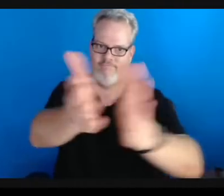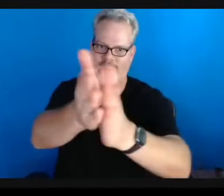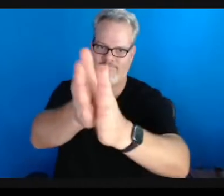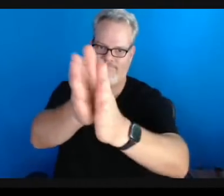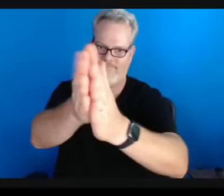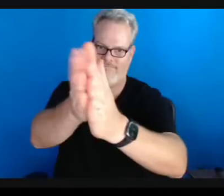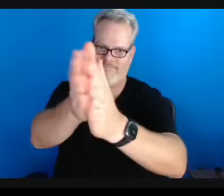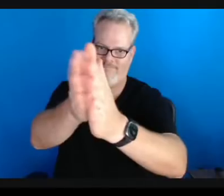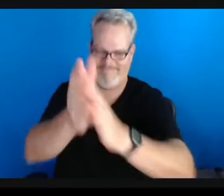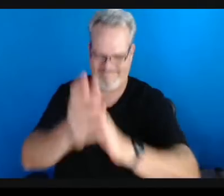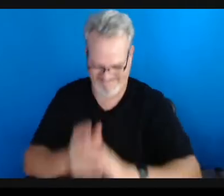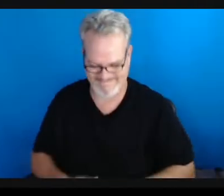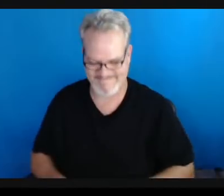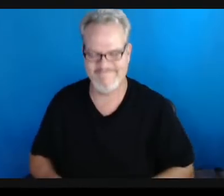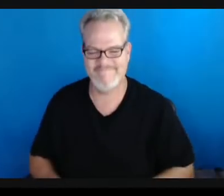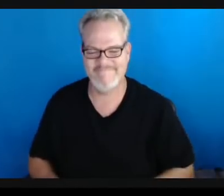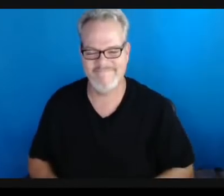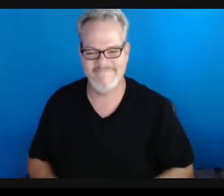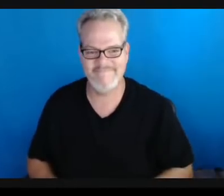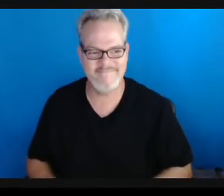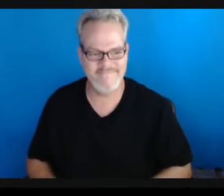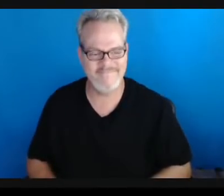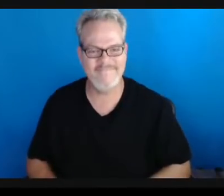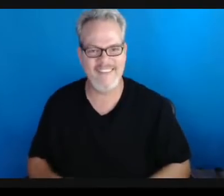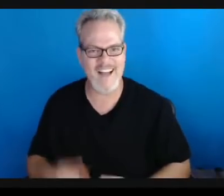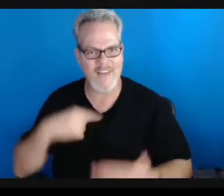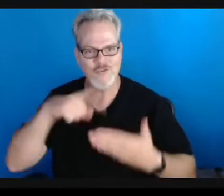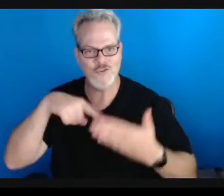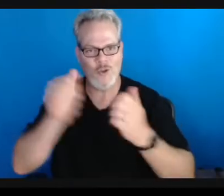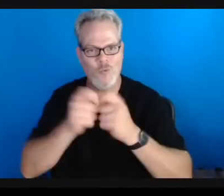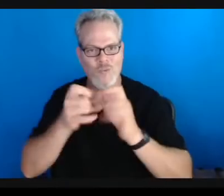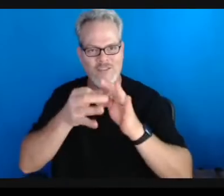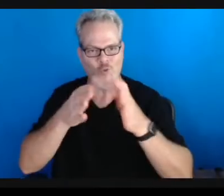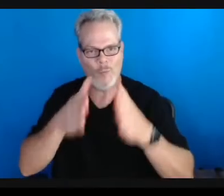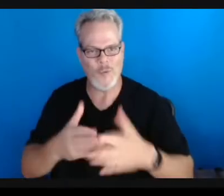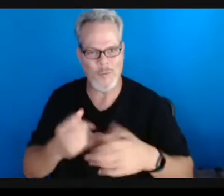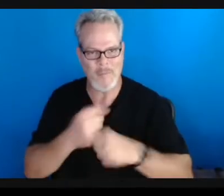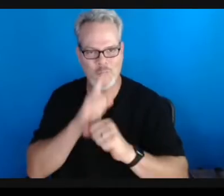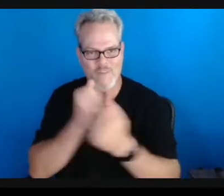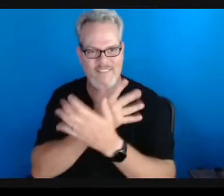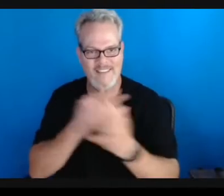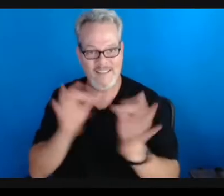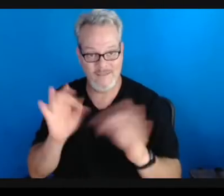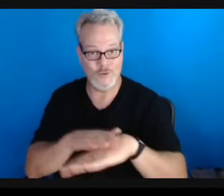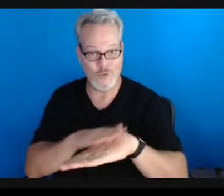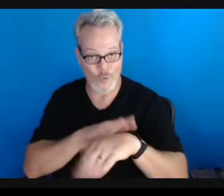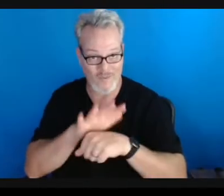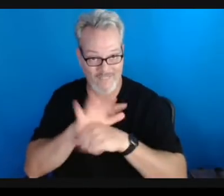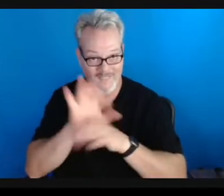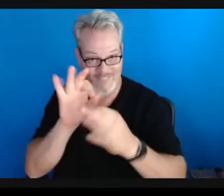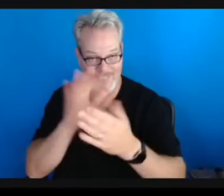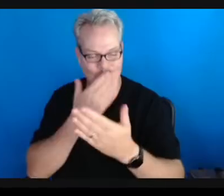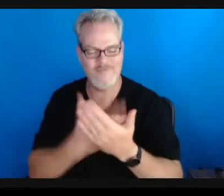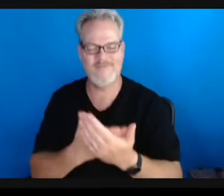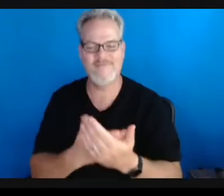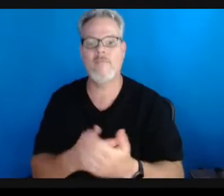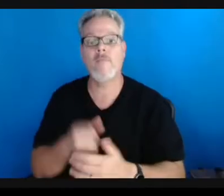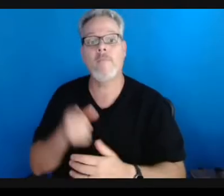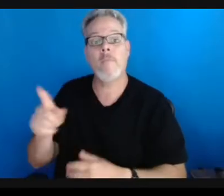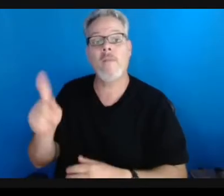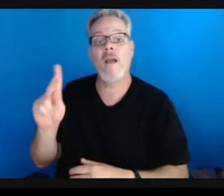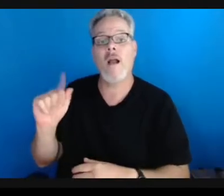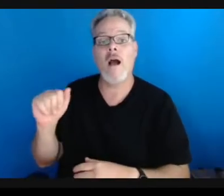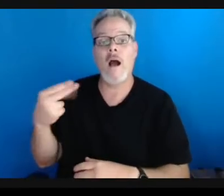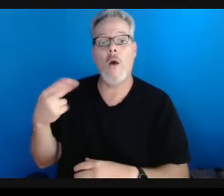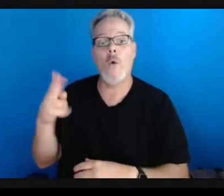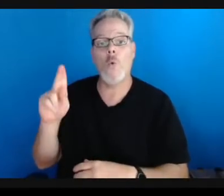right. I got to check. The Kahuku unit has an event going on.